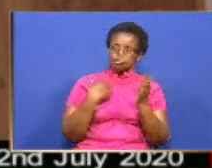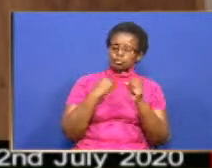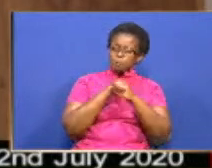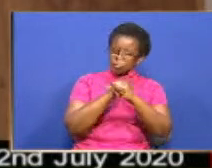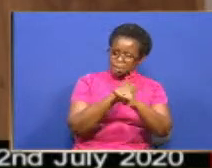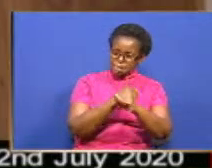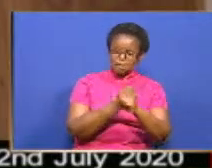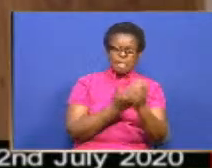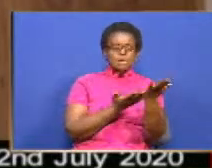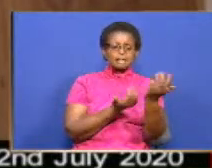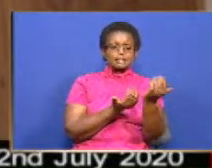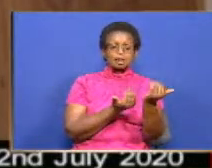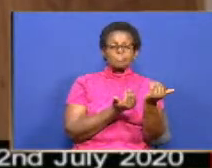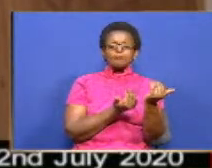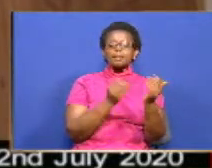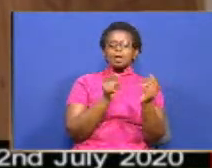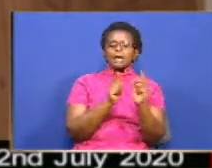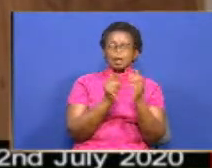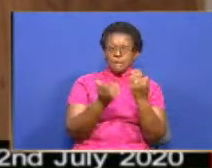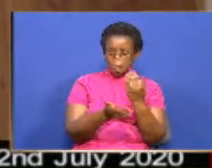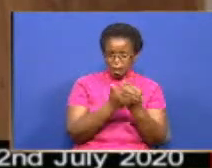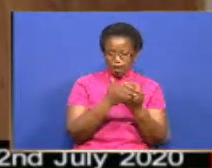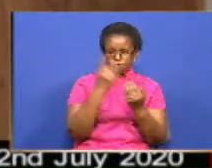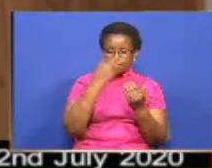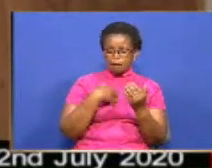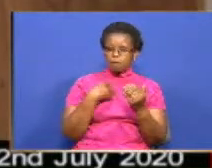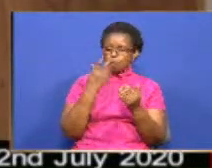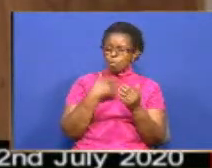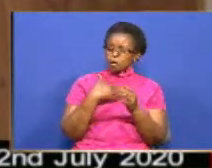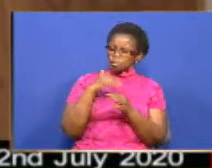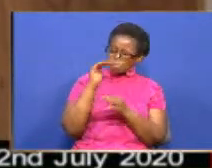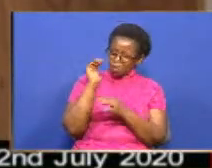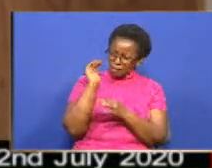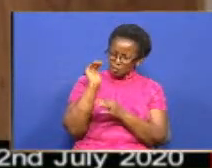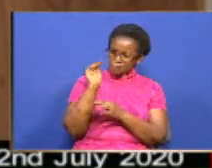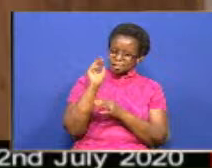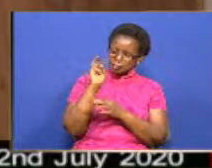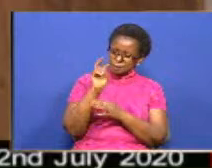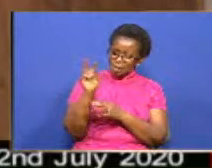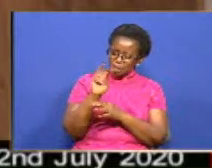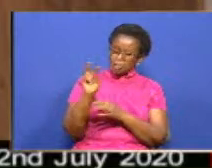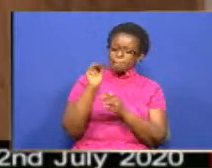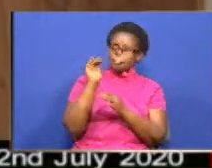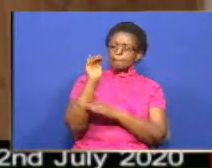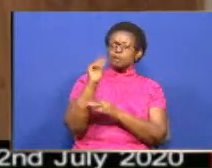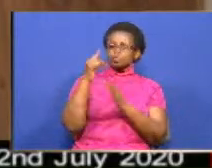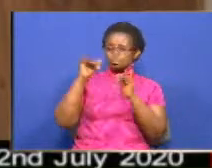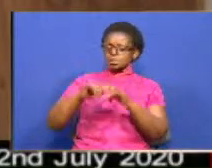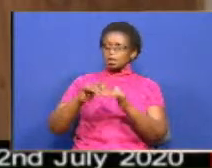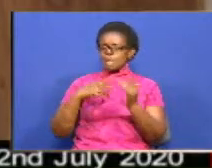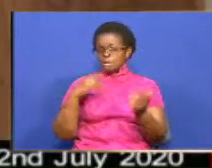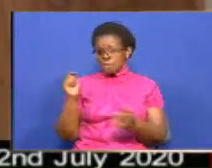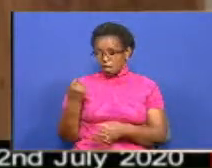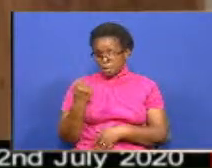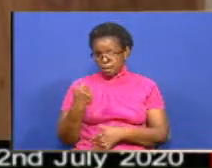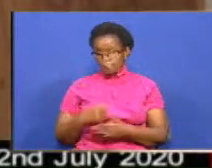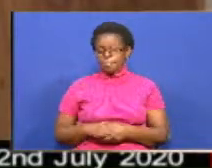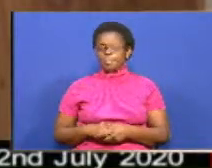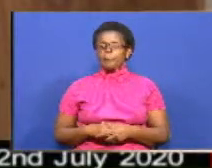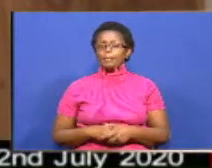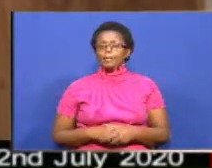reception, and care of asylum seekers and refugees within Kenya, among others. Madam